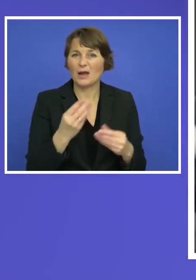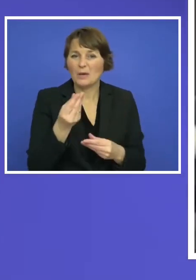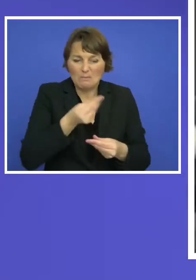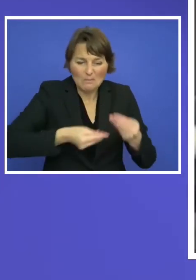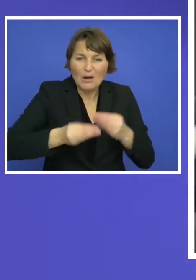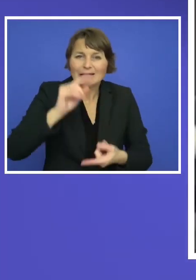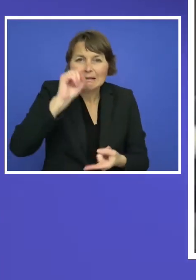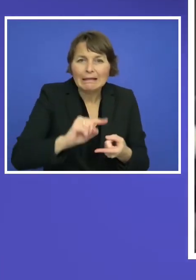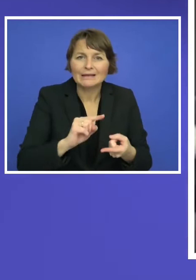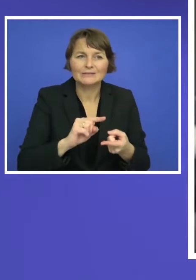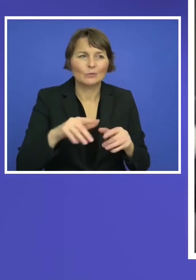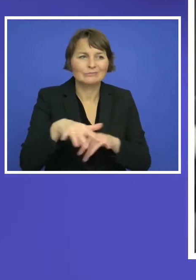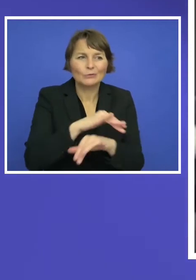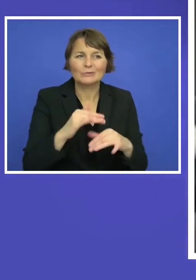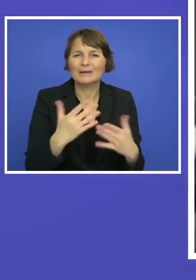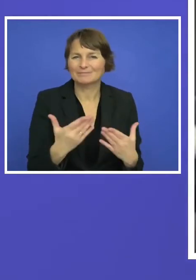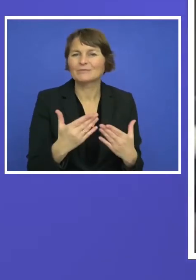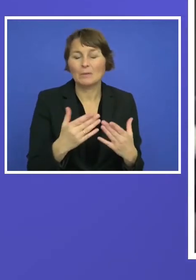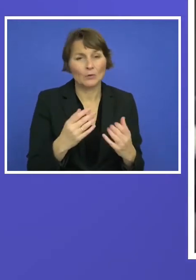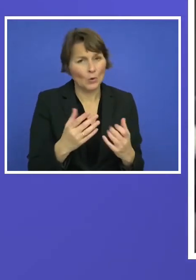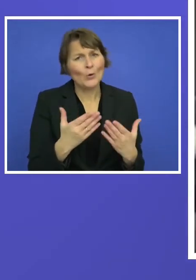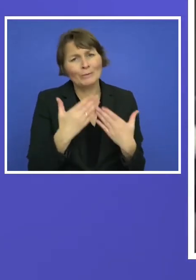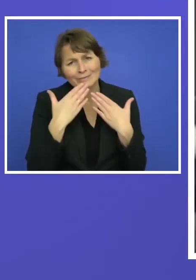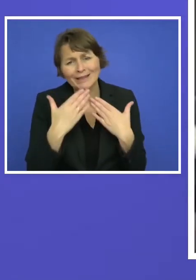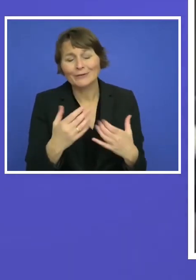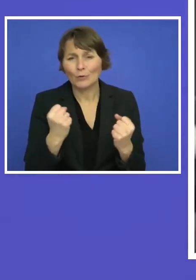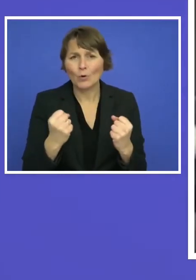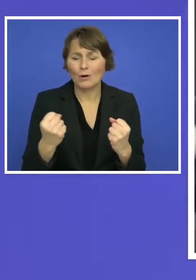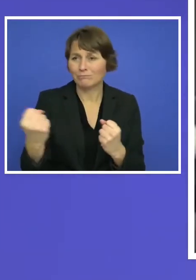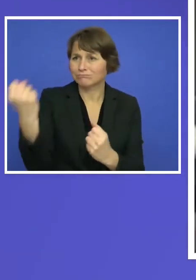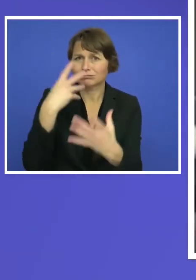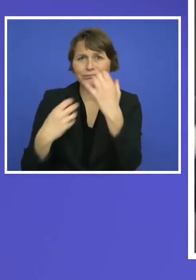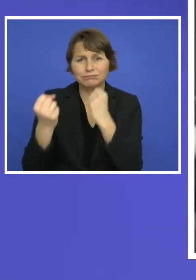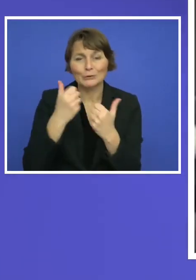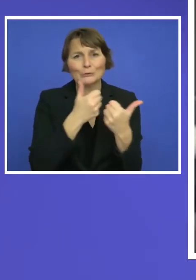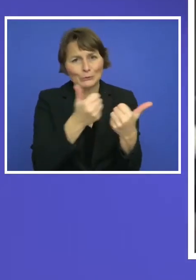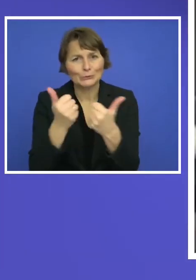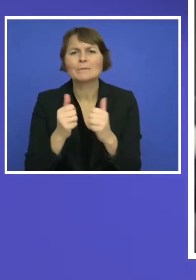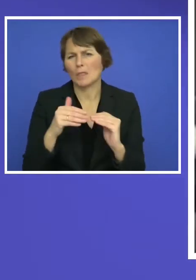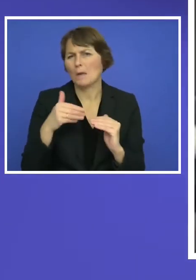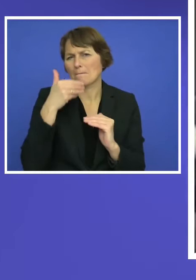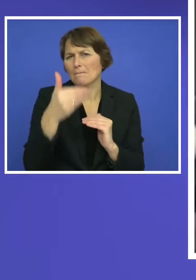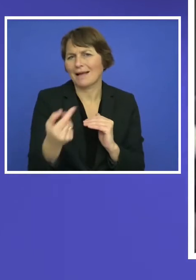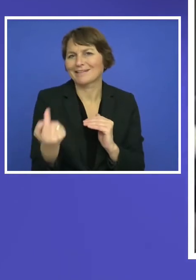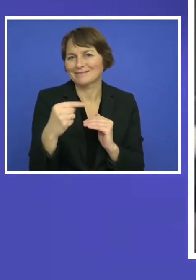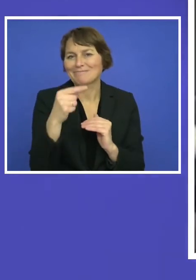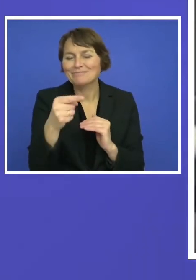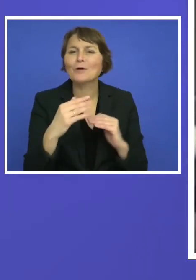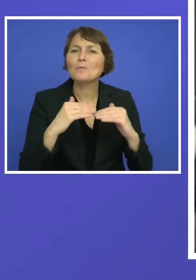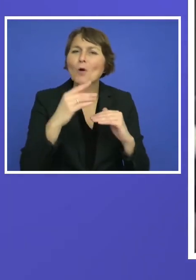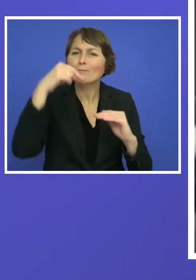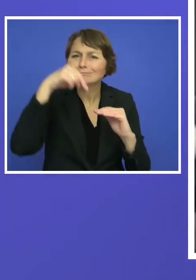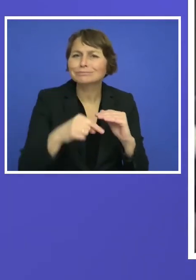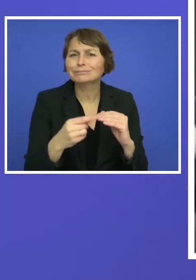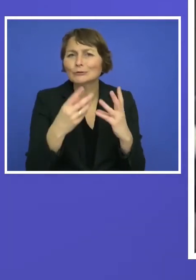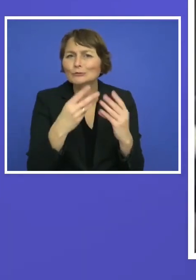really powerful message there, Miriam. We'll be coming back to you to just, share a little bit more about some of the solutions